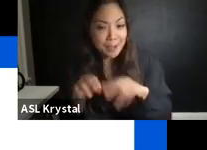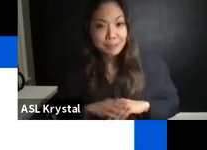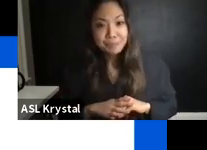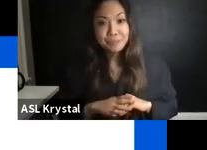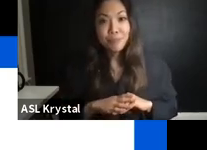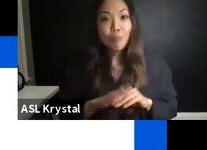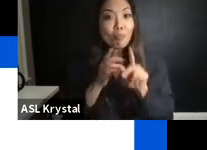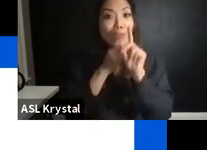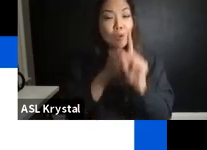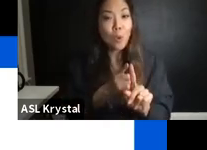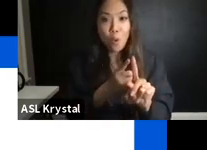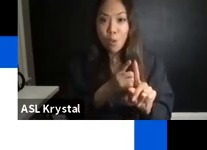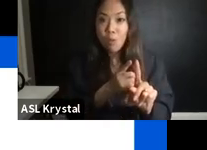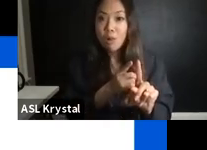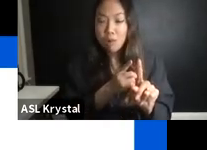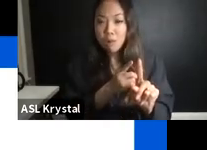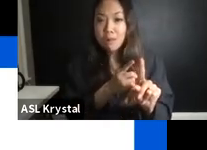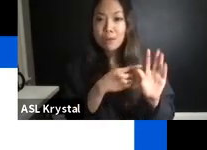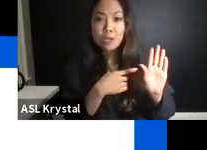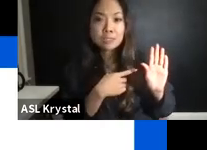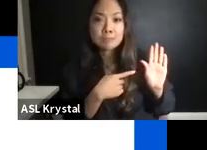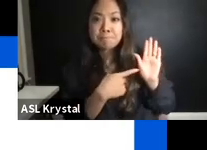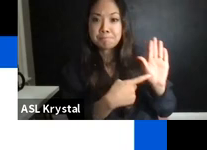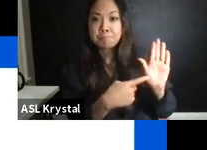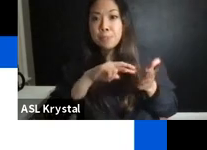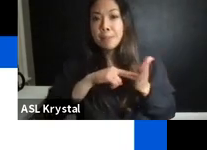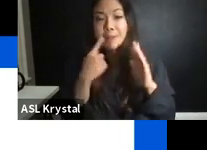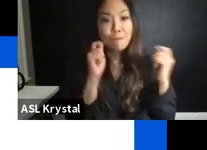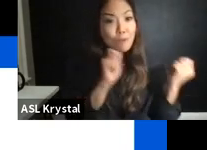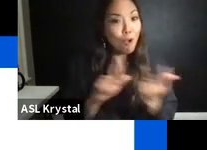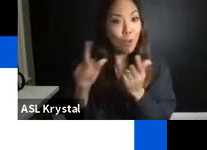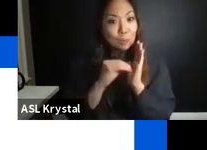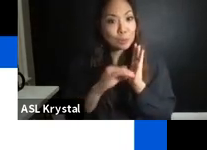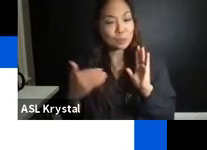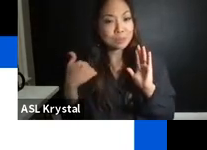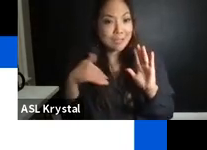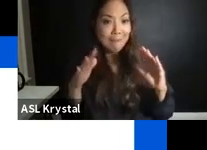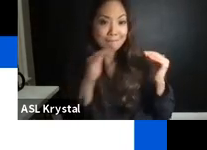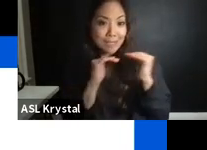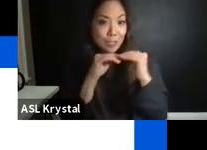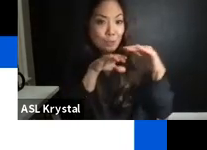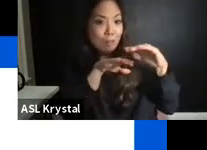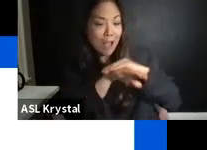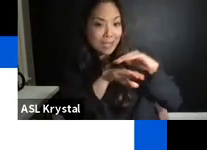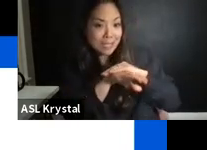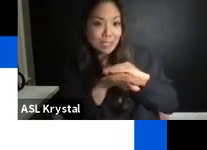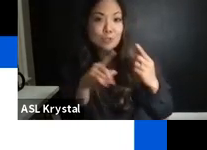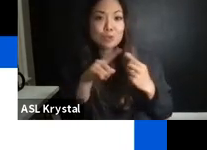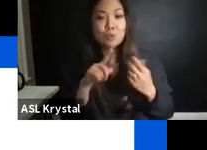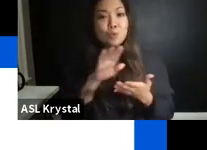also reflect what it means for all students to have equitable access to an effective school library